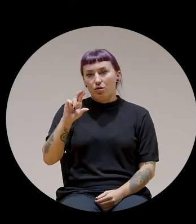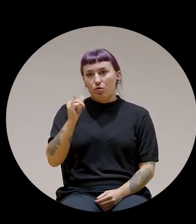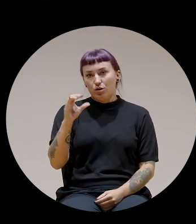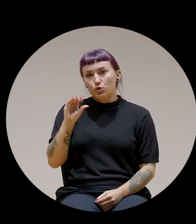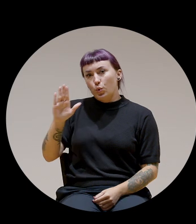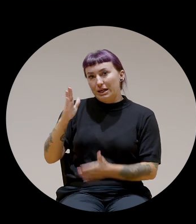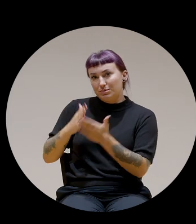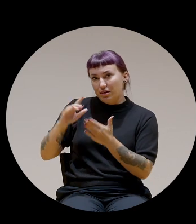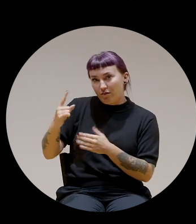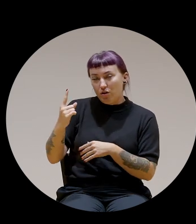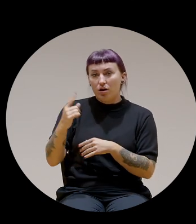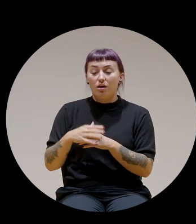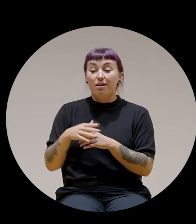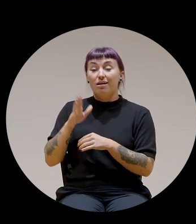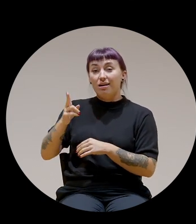history of